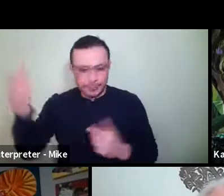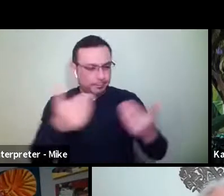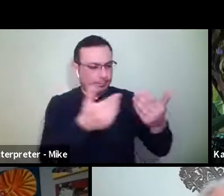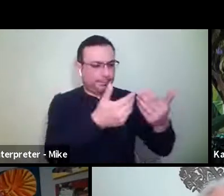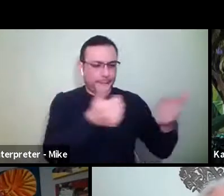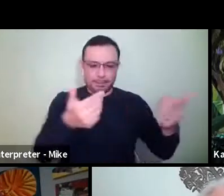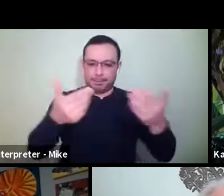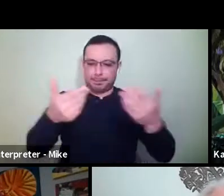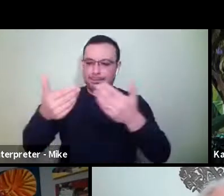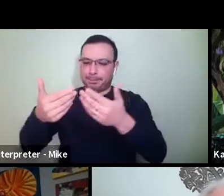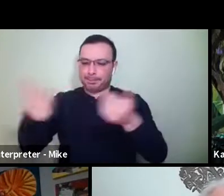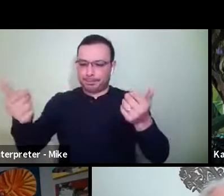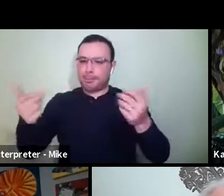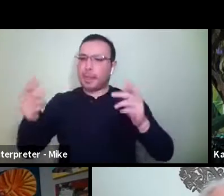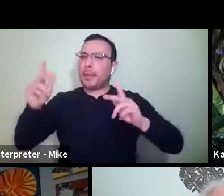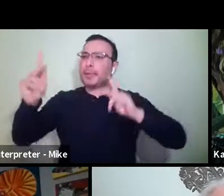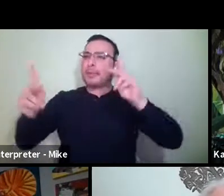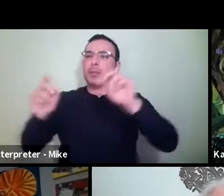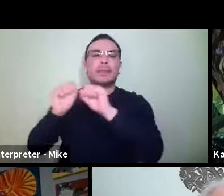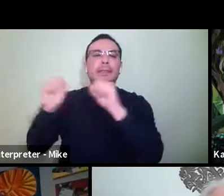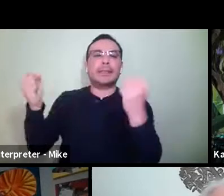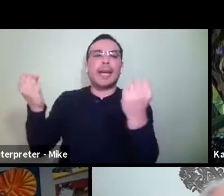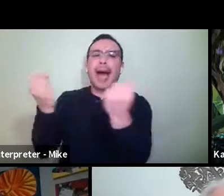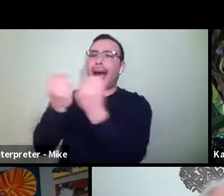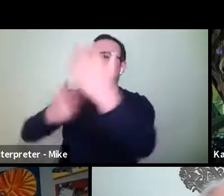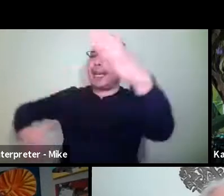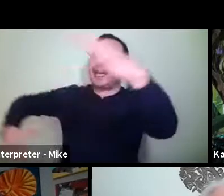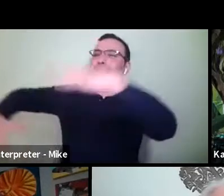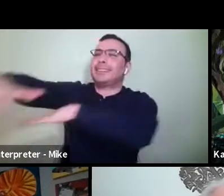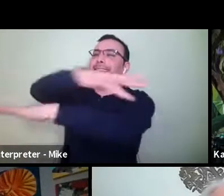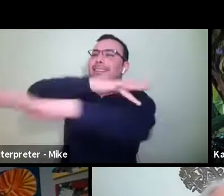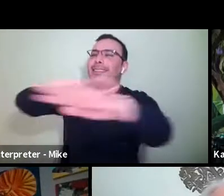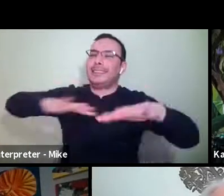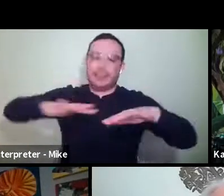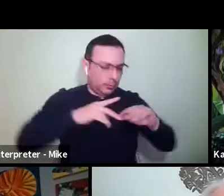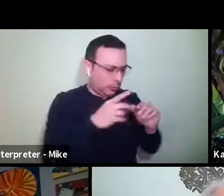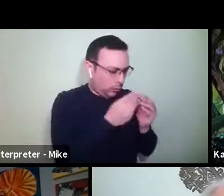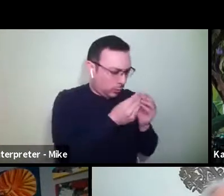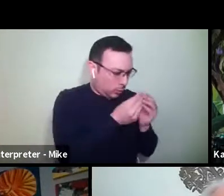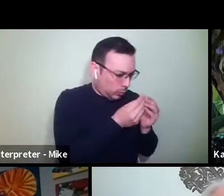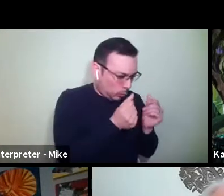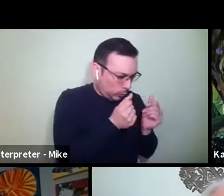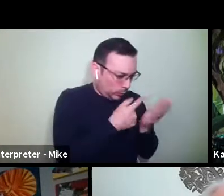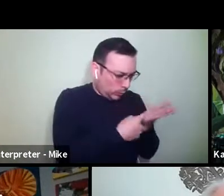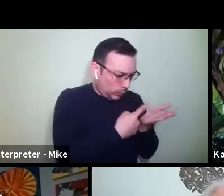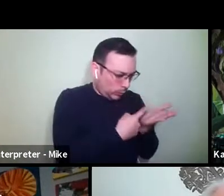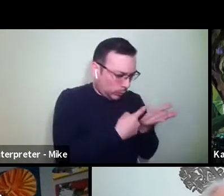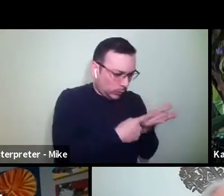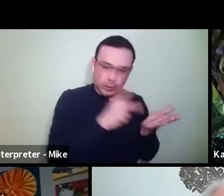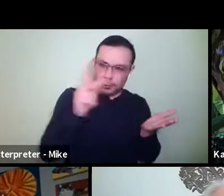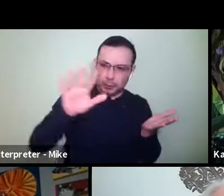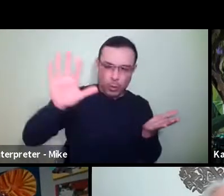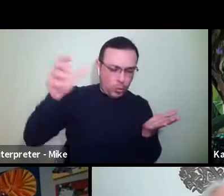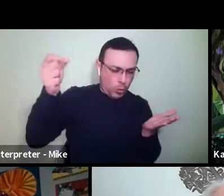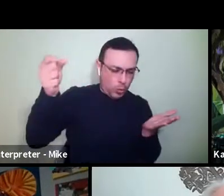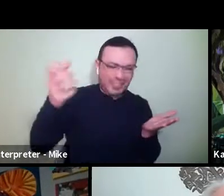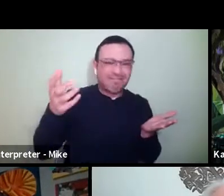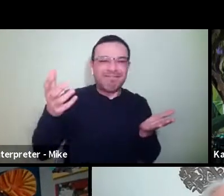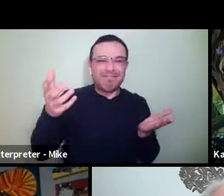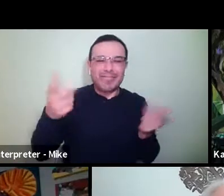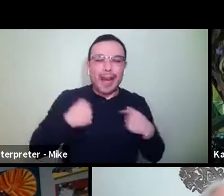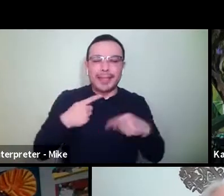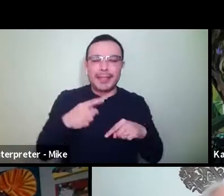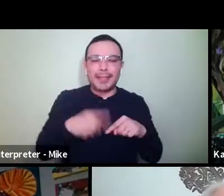society in general. So I was thinking, okay, what kind of